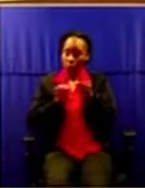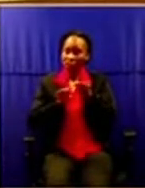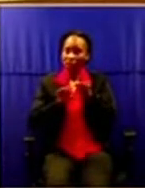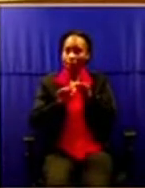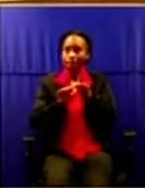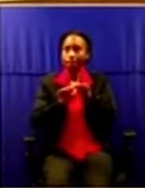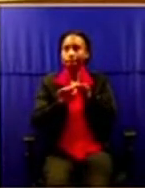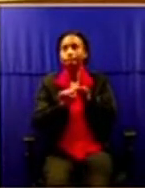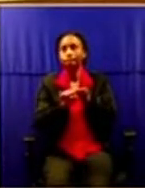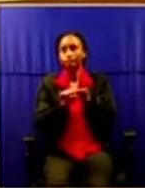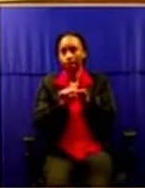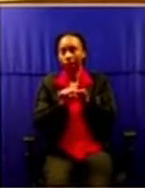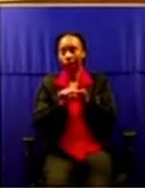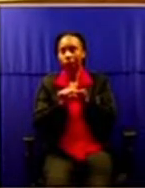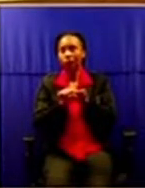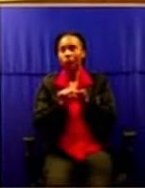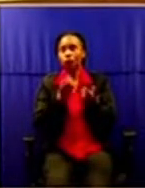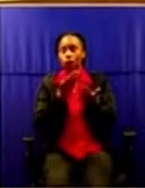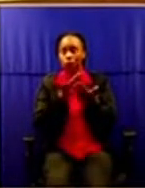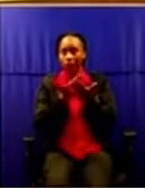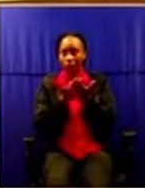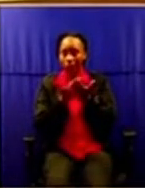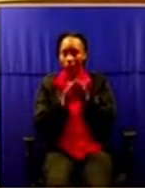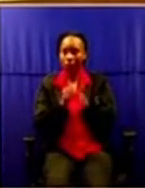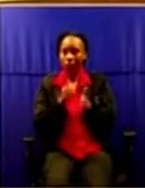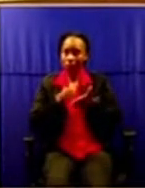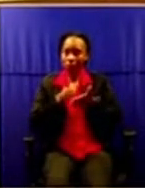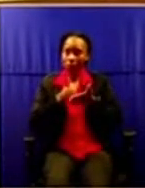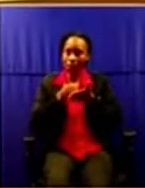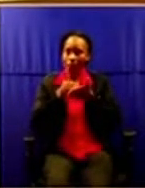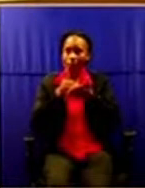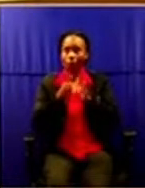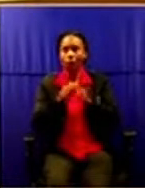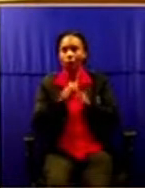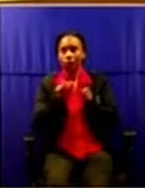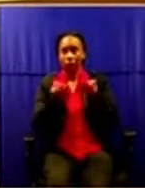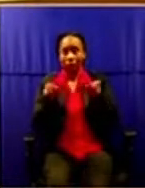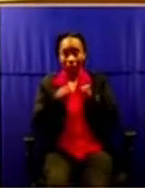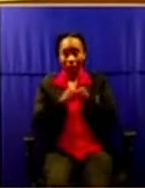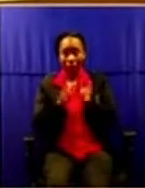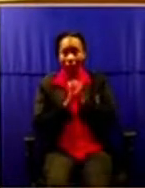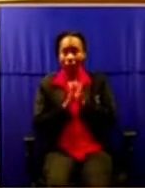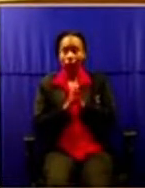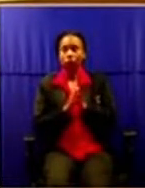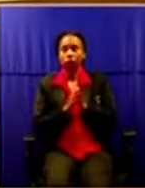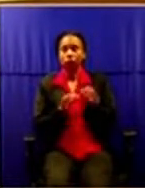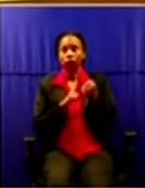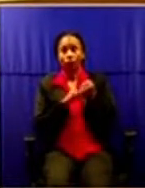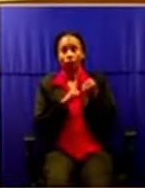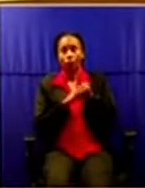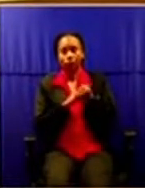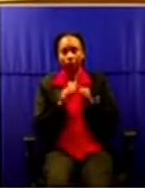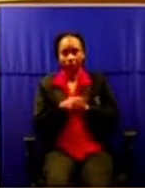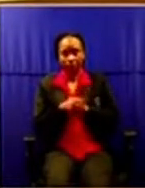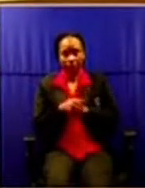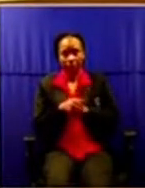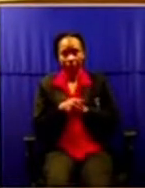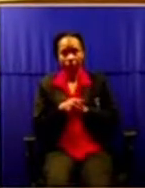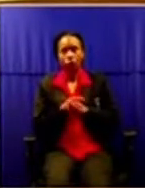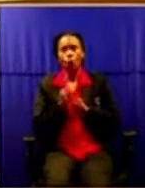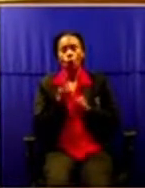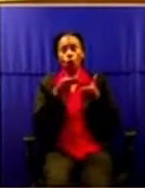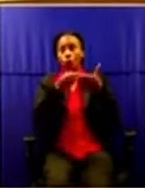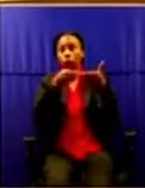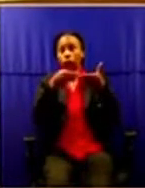our livelihoods, supports, and employment programs. It also highlights the need